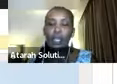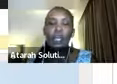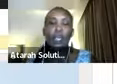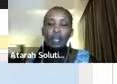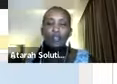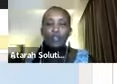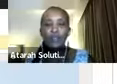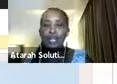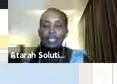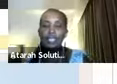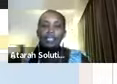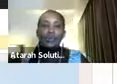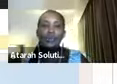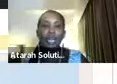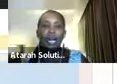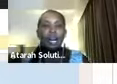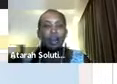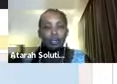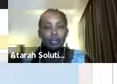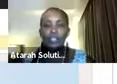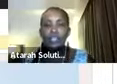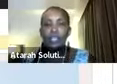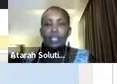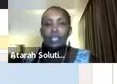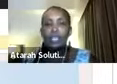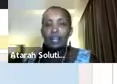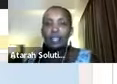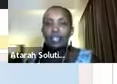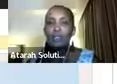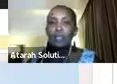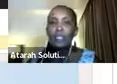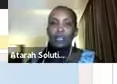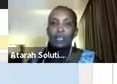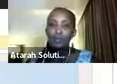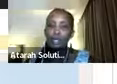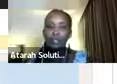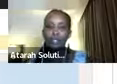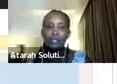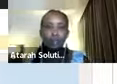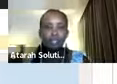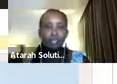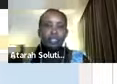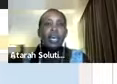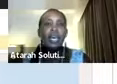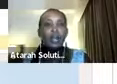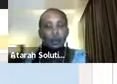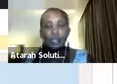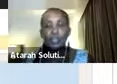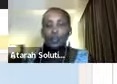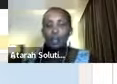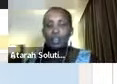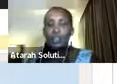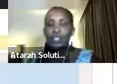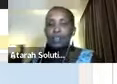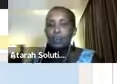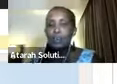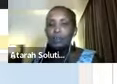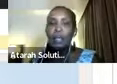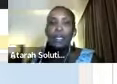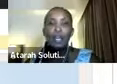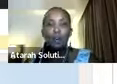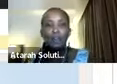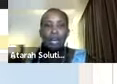Development. College of Career Guidance is doing a lot in changing the narrative when it comes to career choices. And we need to actually